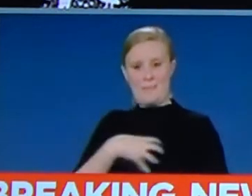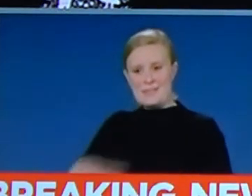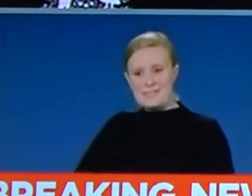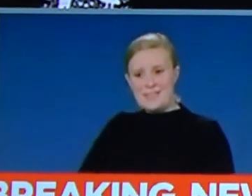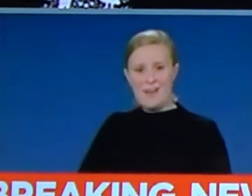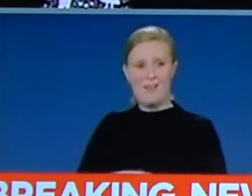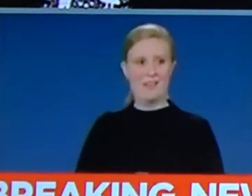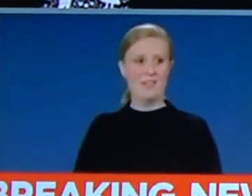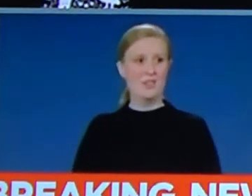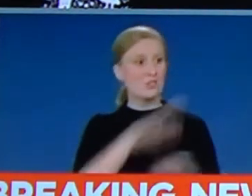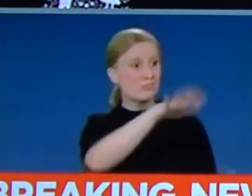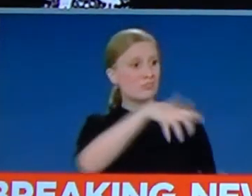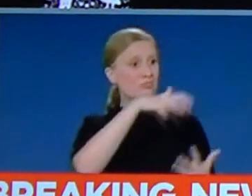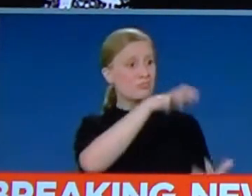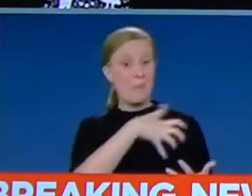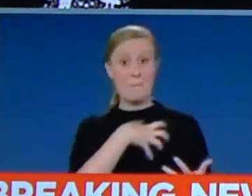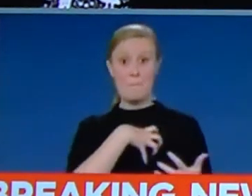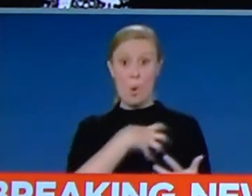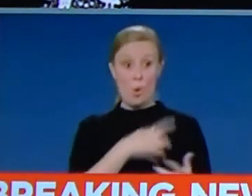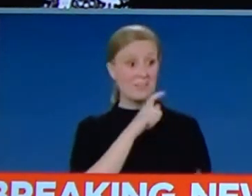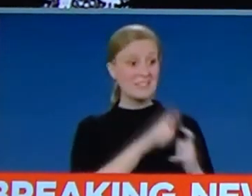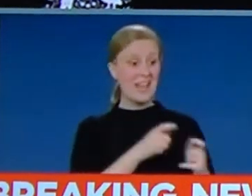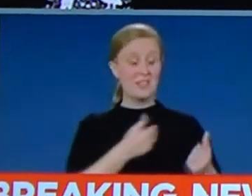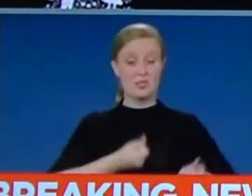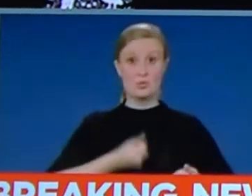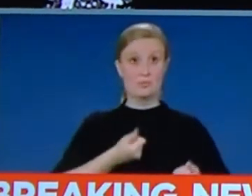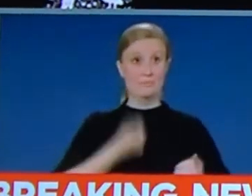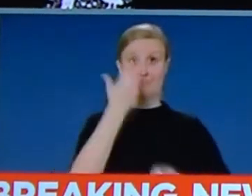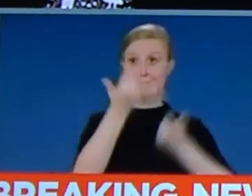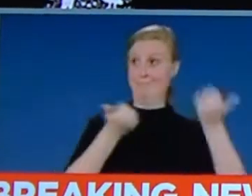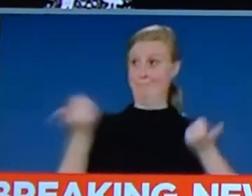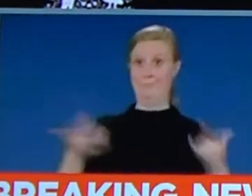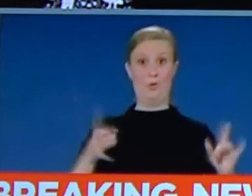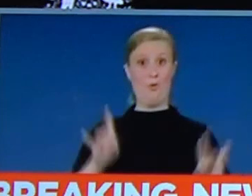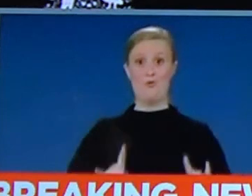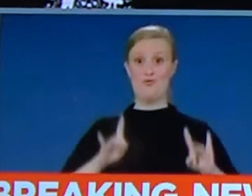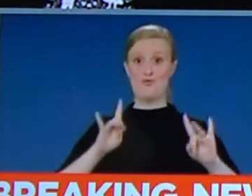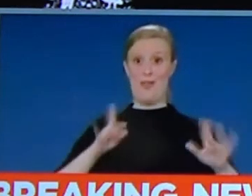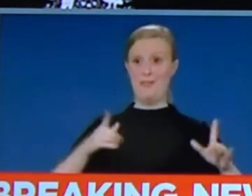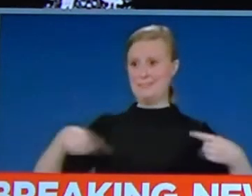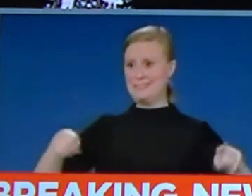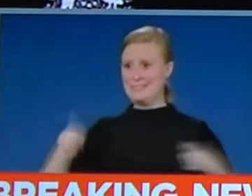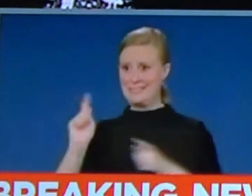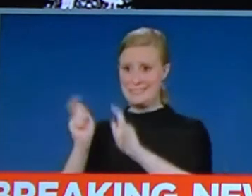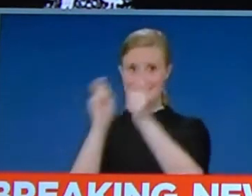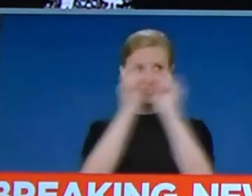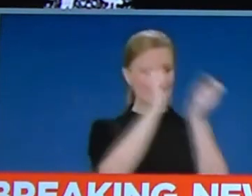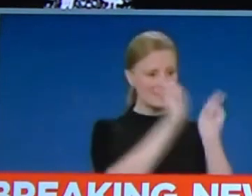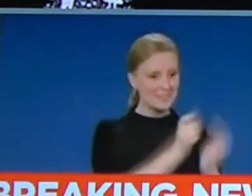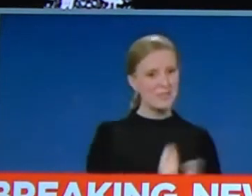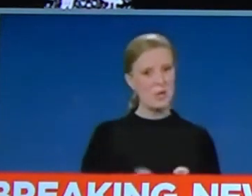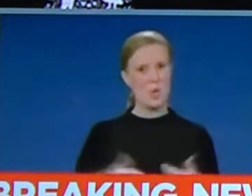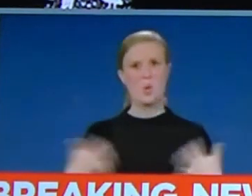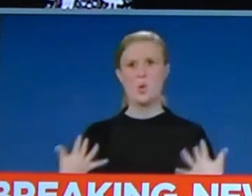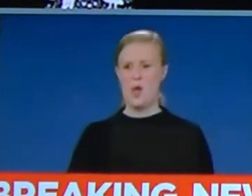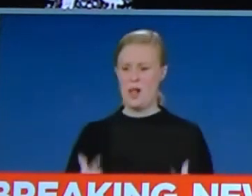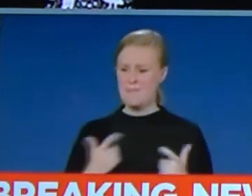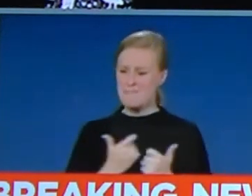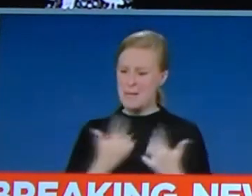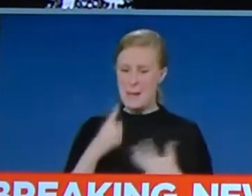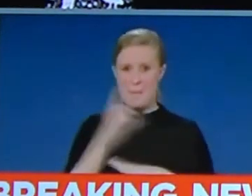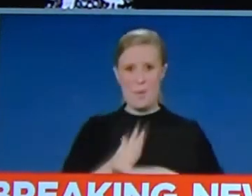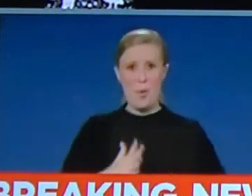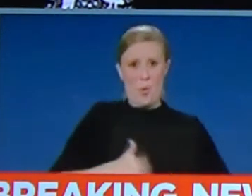themselves and their application right across the country. It has been an extraordinary, mammoth testing effort, and that has put Australia